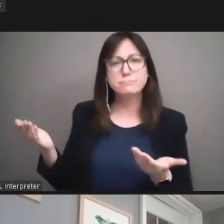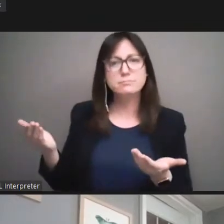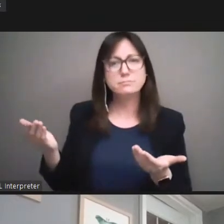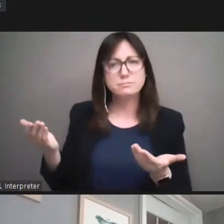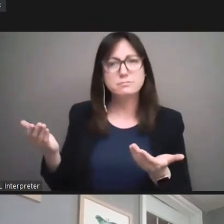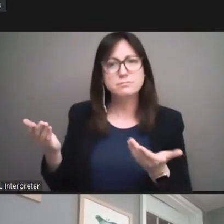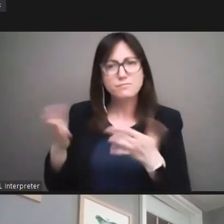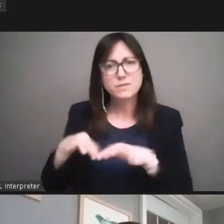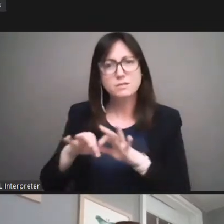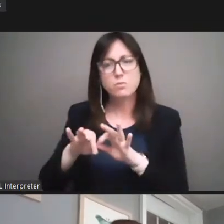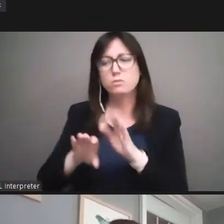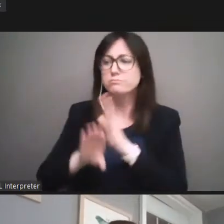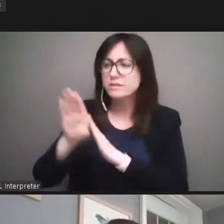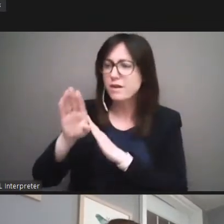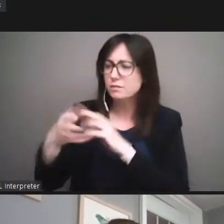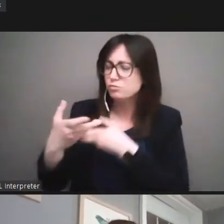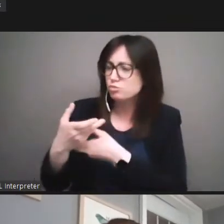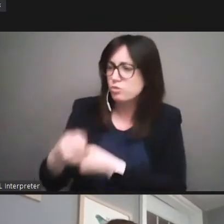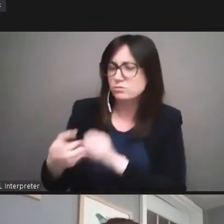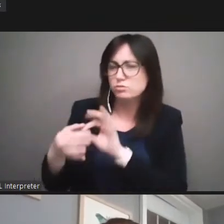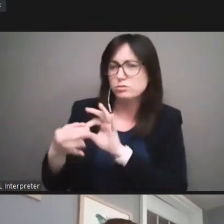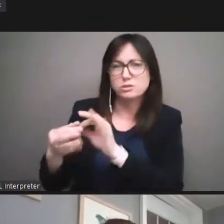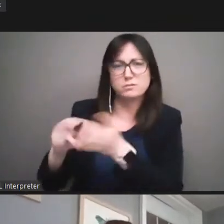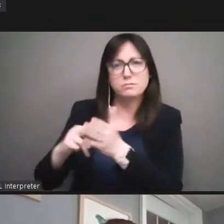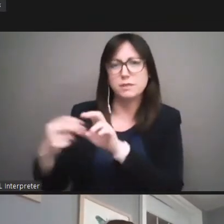really trusting relationships.